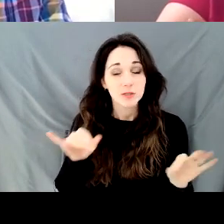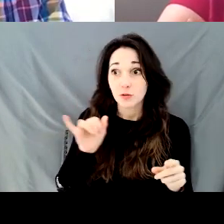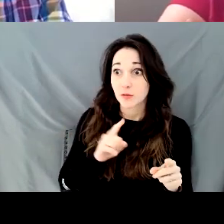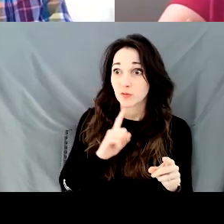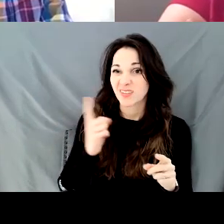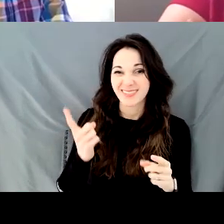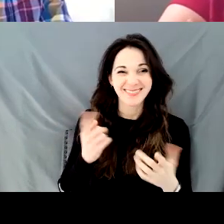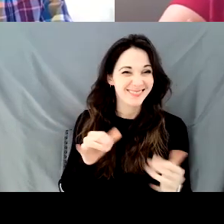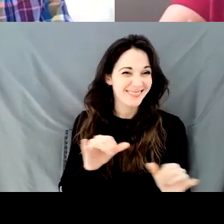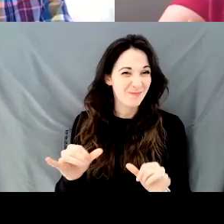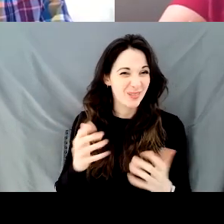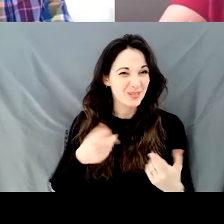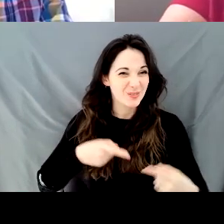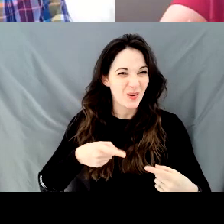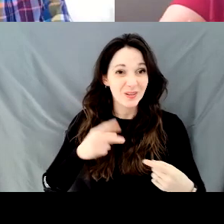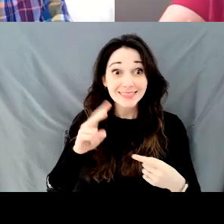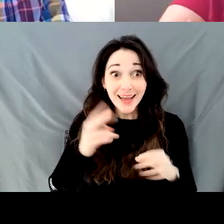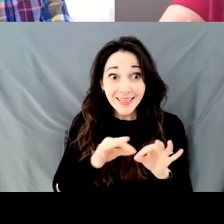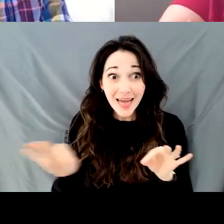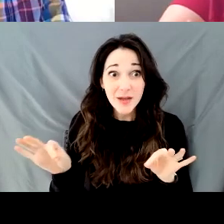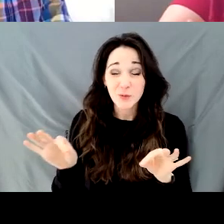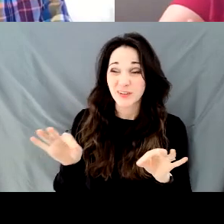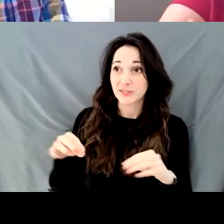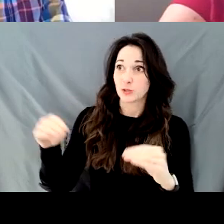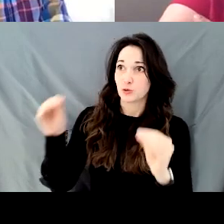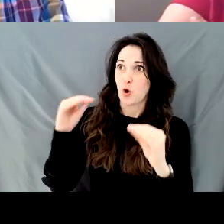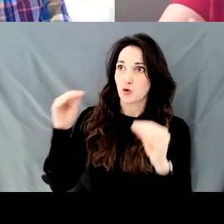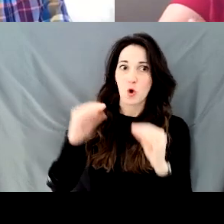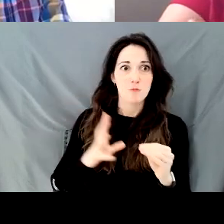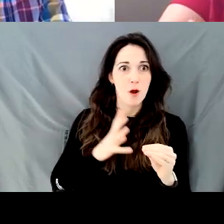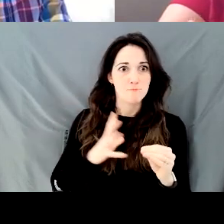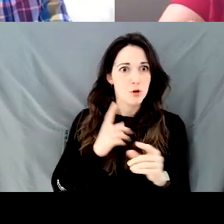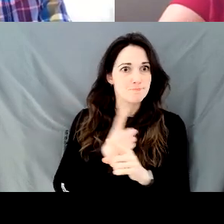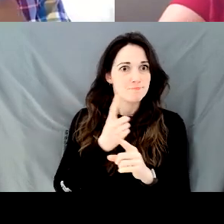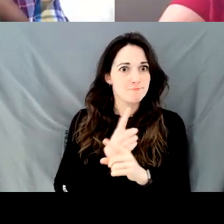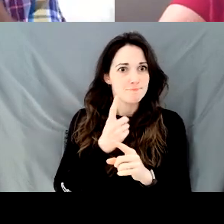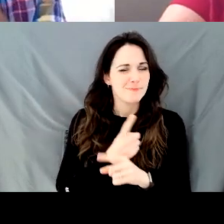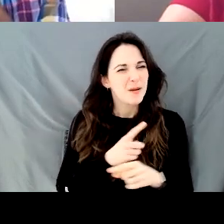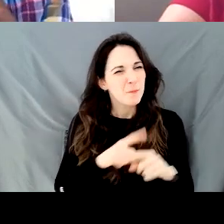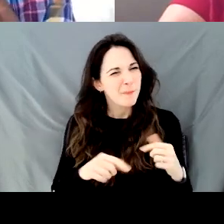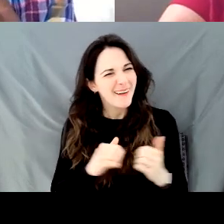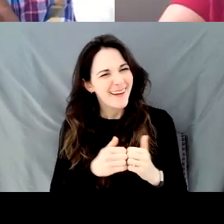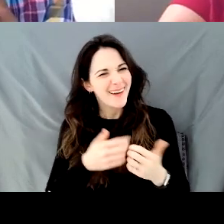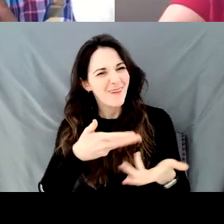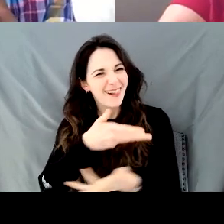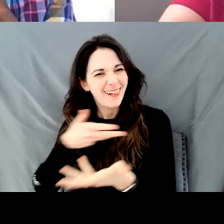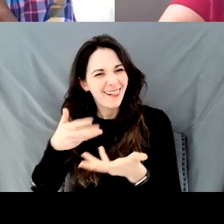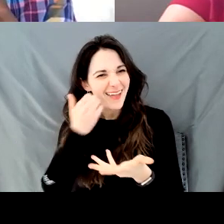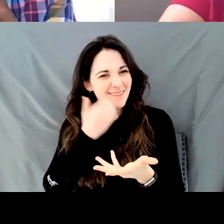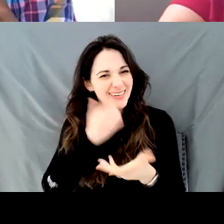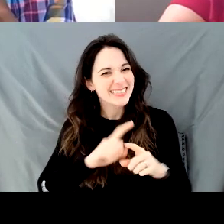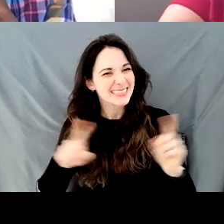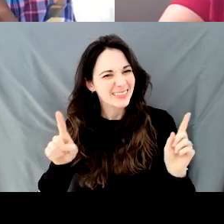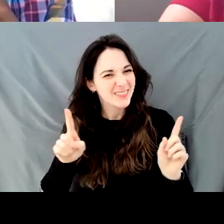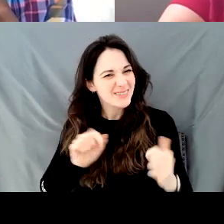of learning a second language. You get taught like the very proper way. But this is like taking stories that are